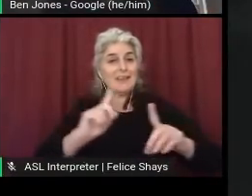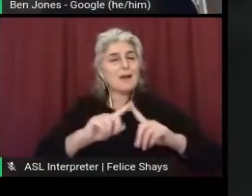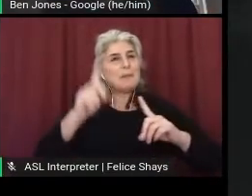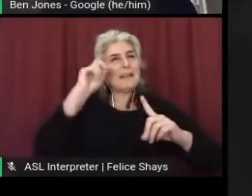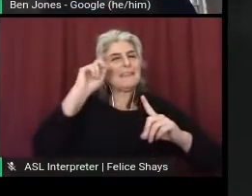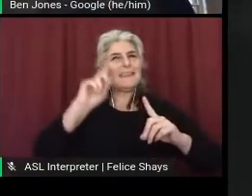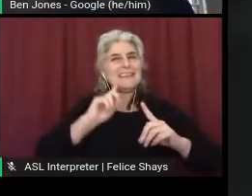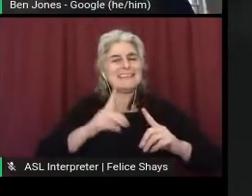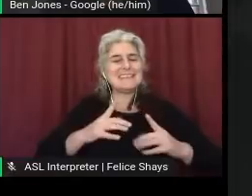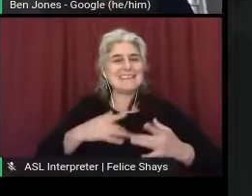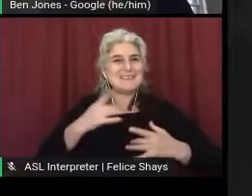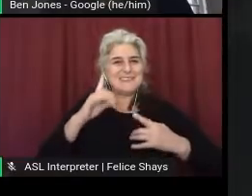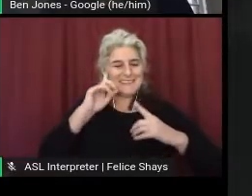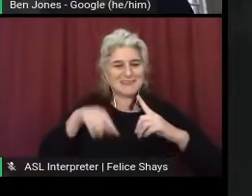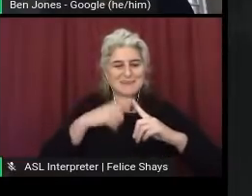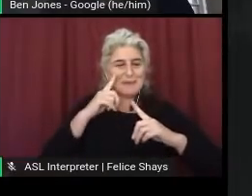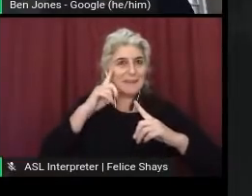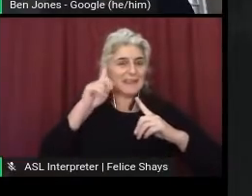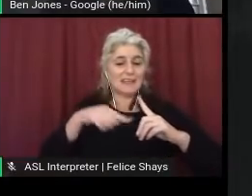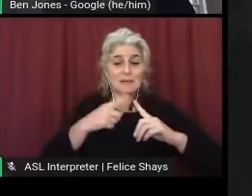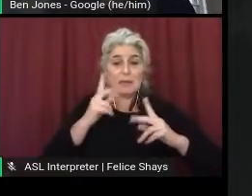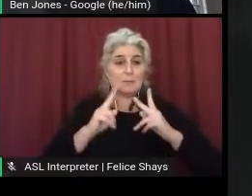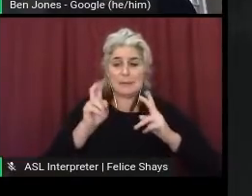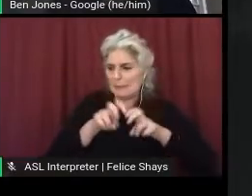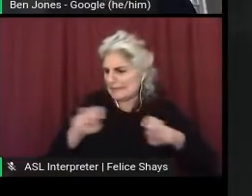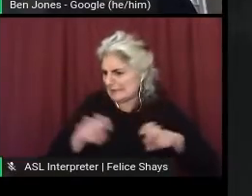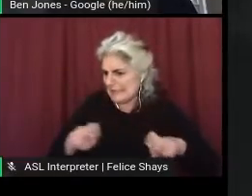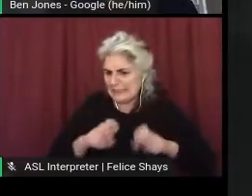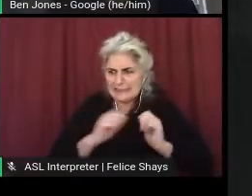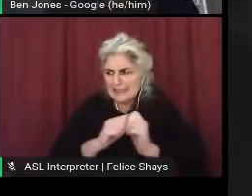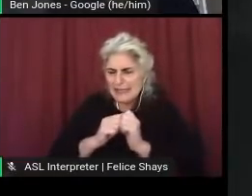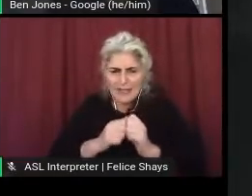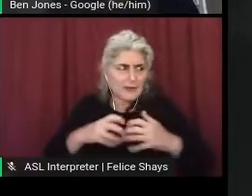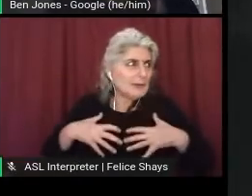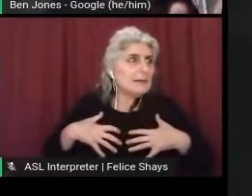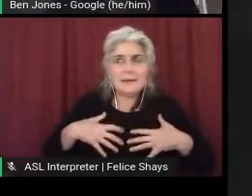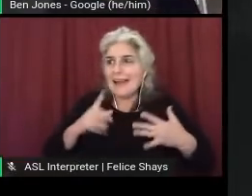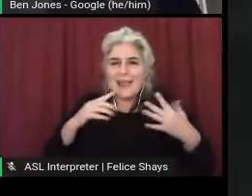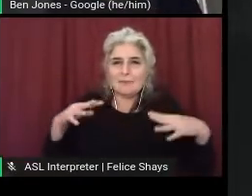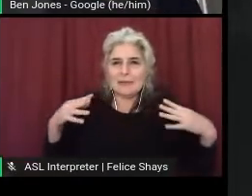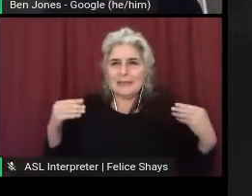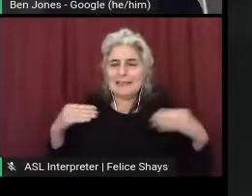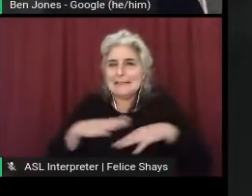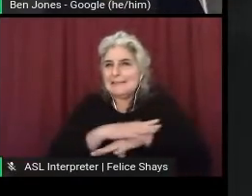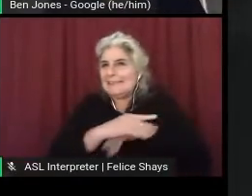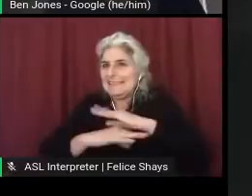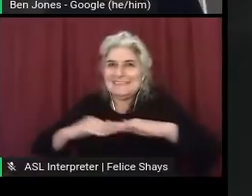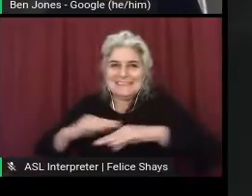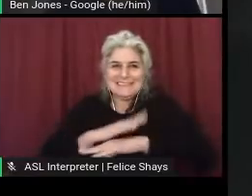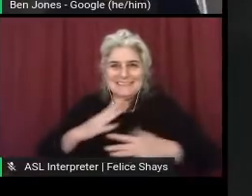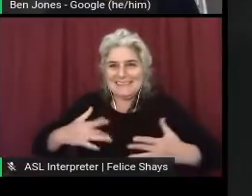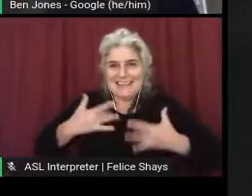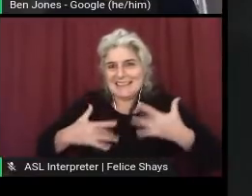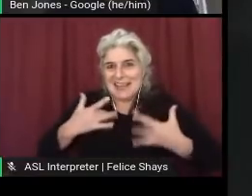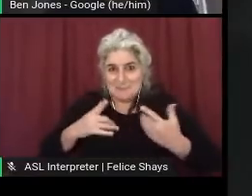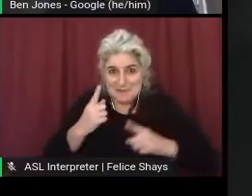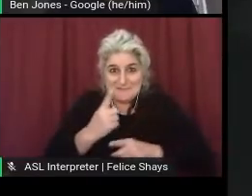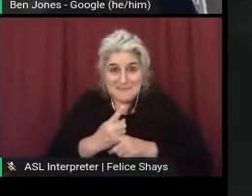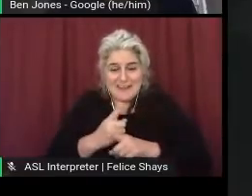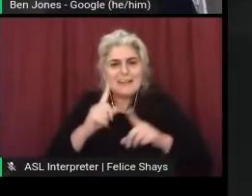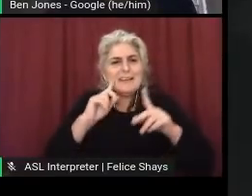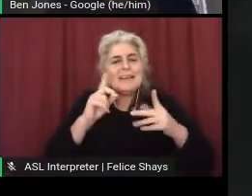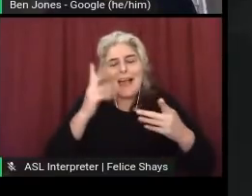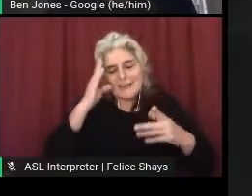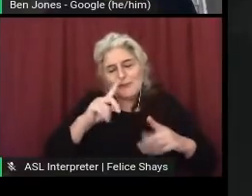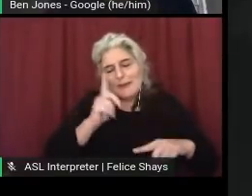human electricity. Of course, we can't do it, but being live in the theater. And I highly recommend the Team Deacons podcast